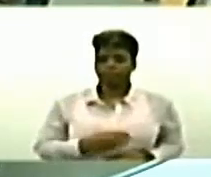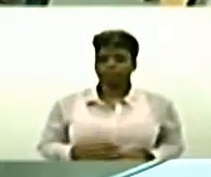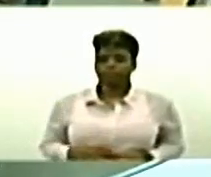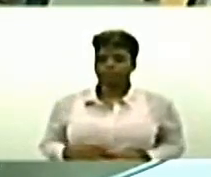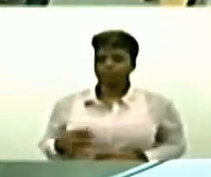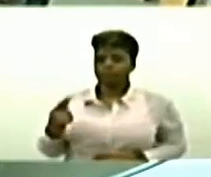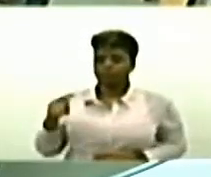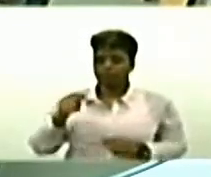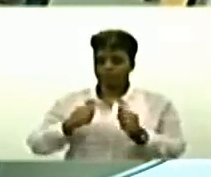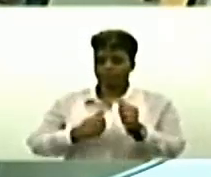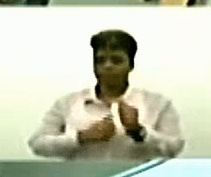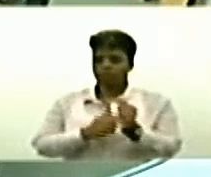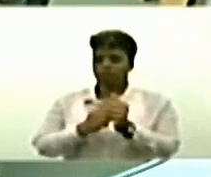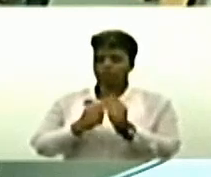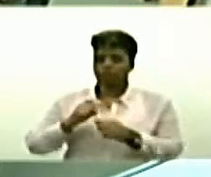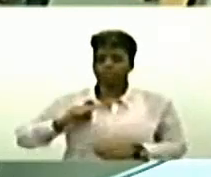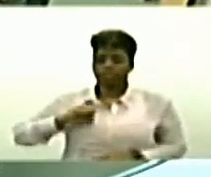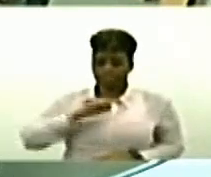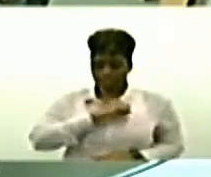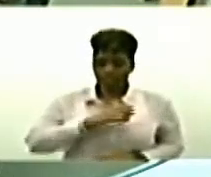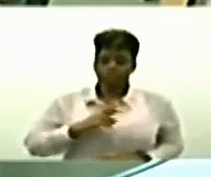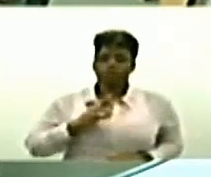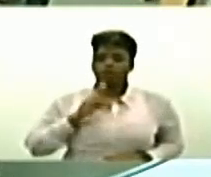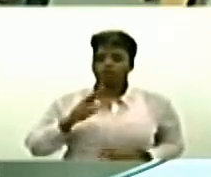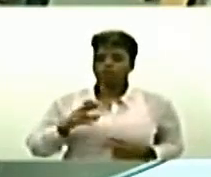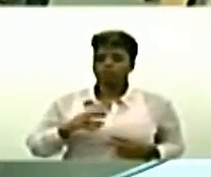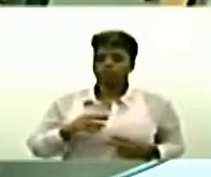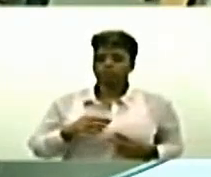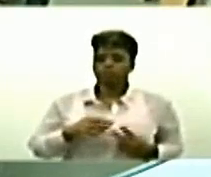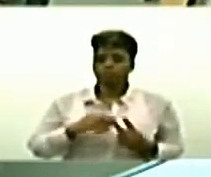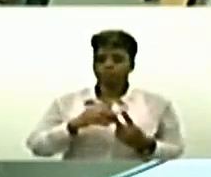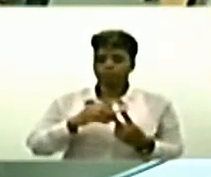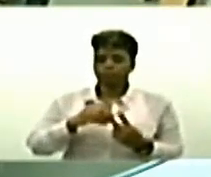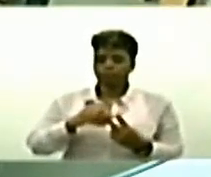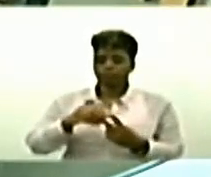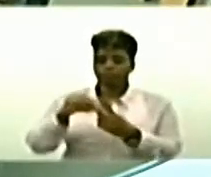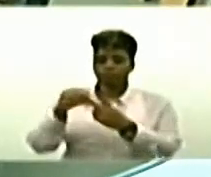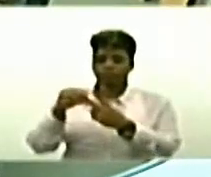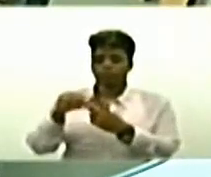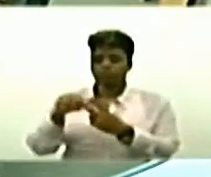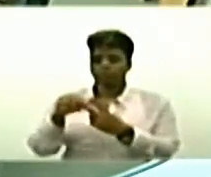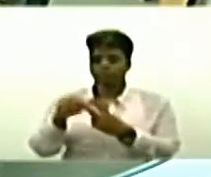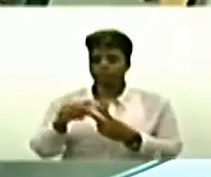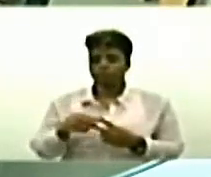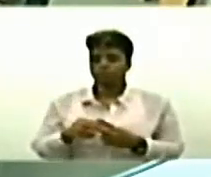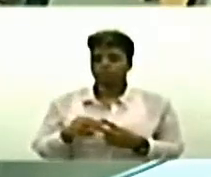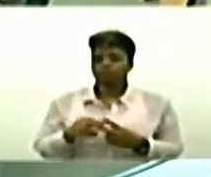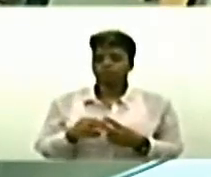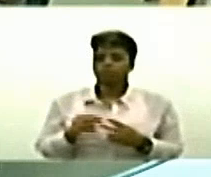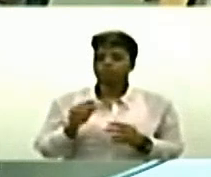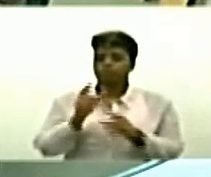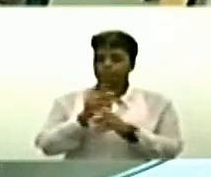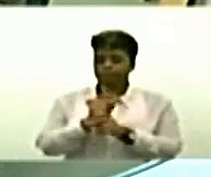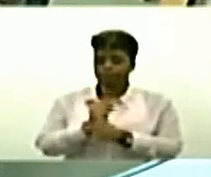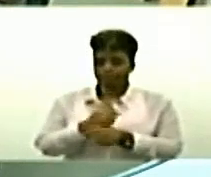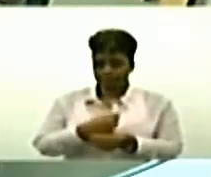the following senators have been nominated to form the